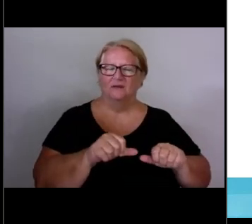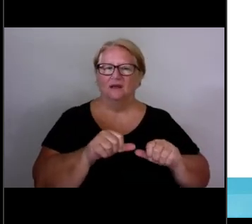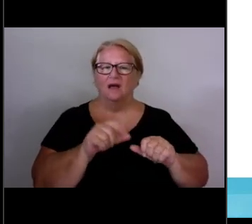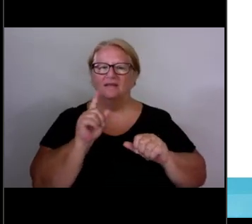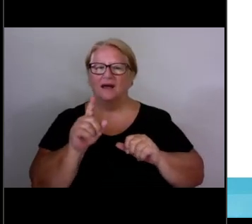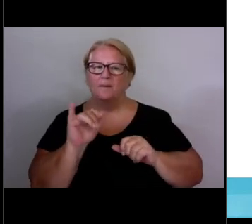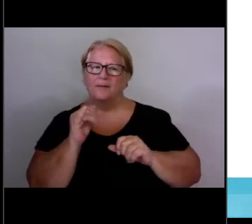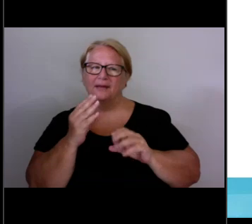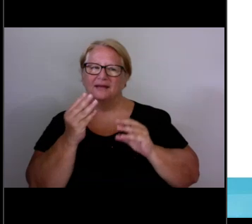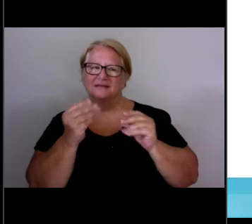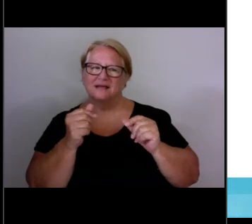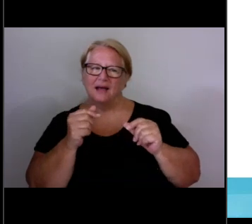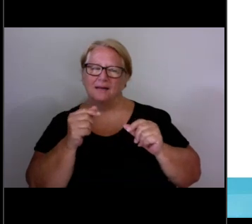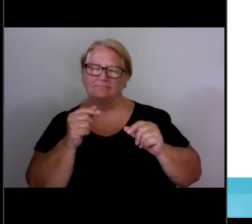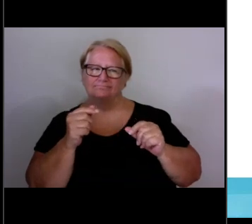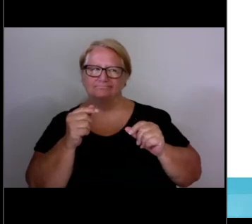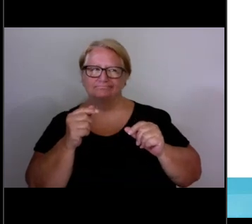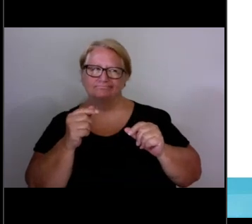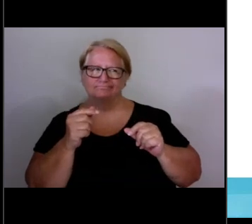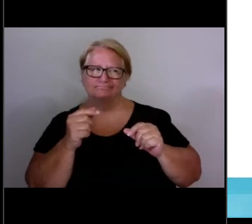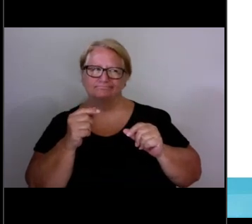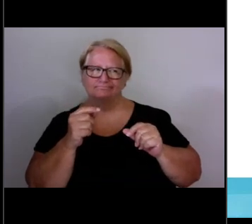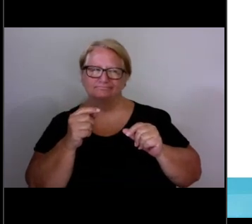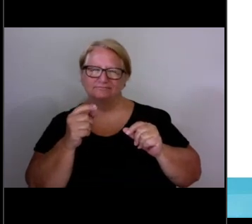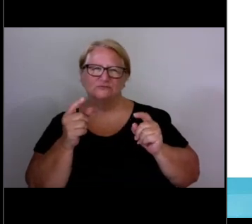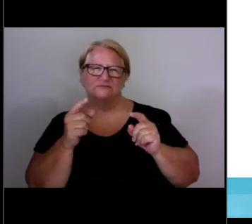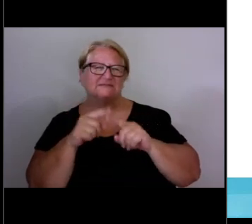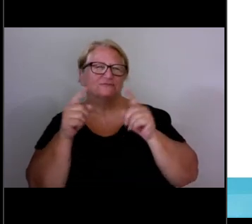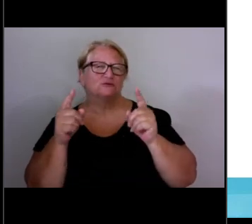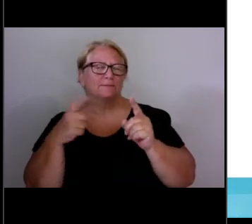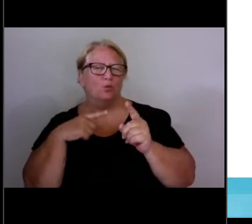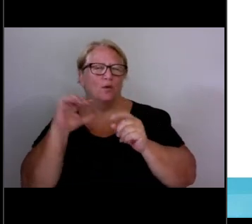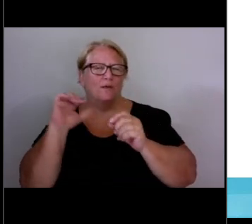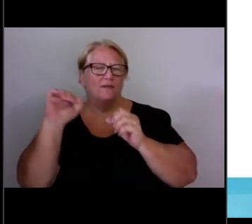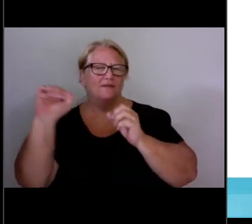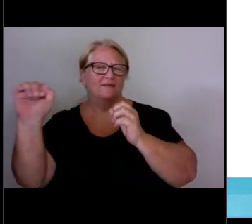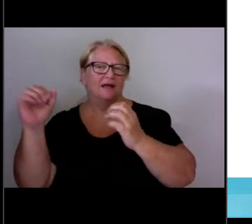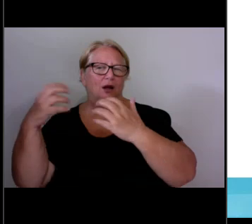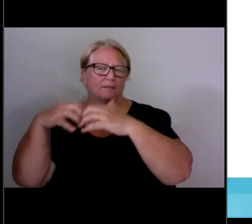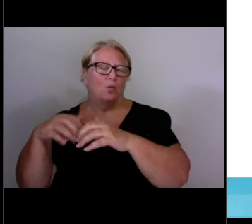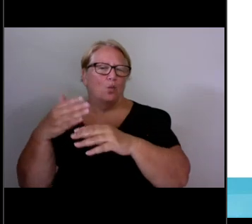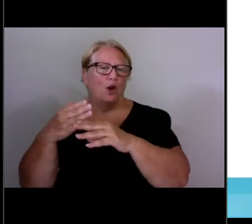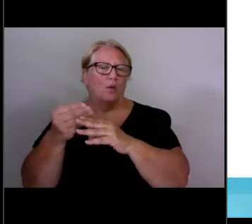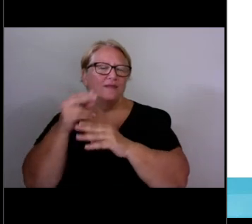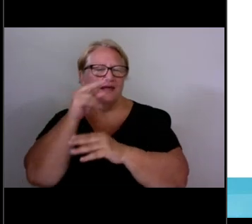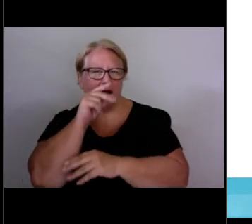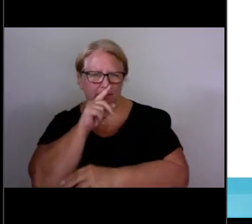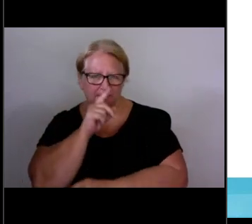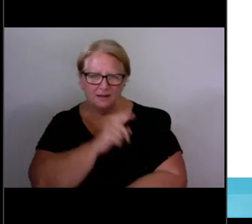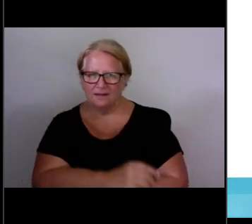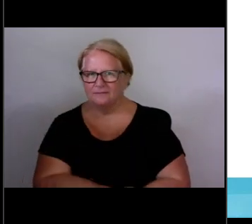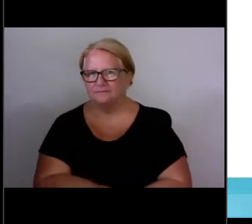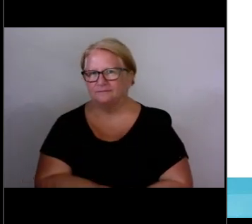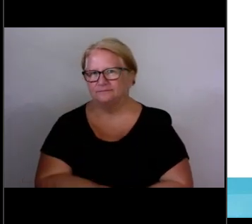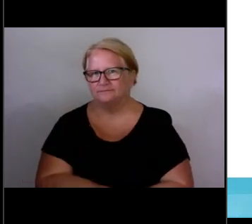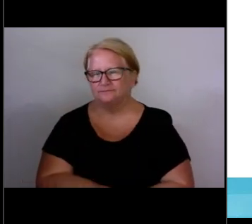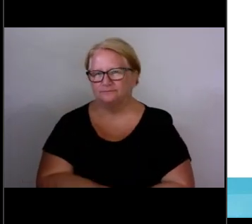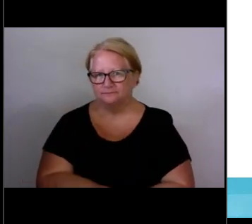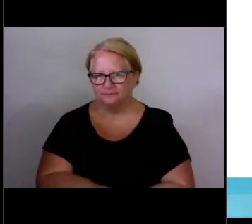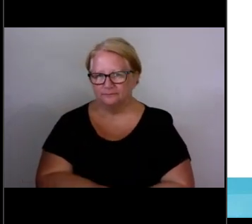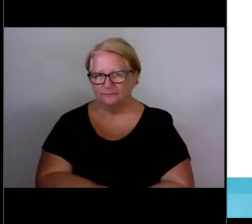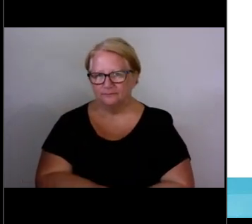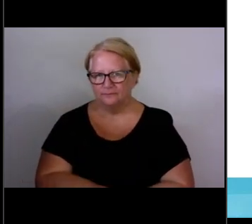some variation because of complexities associated with working with young people. What I'd encourage